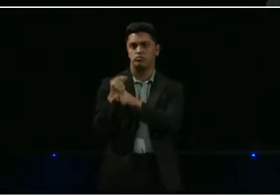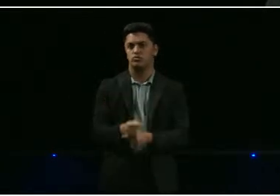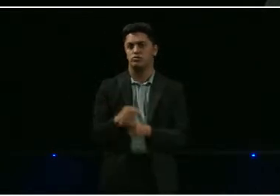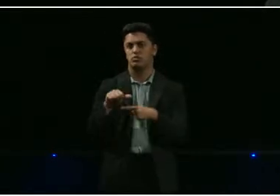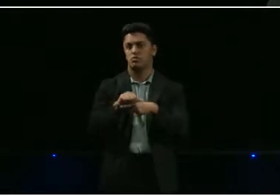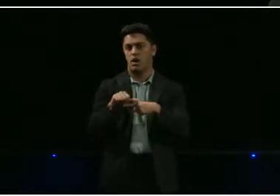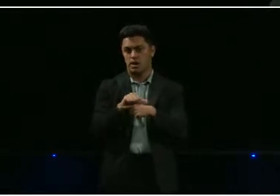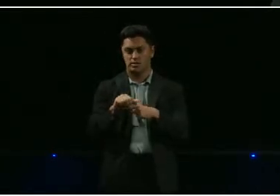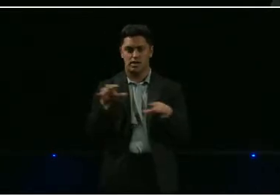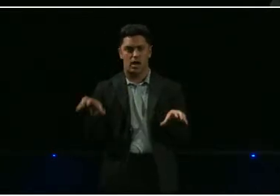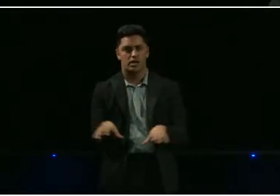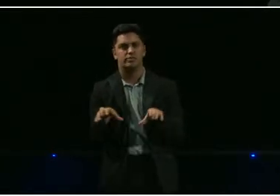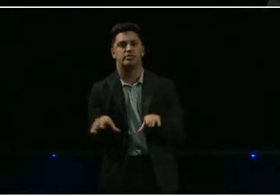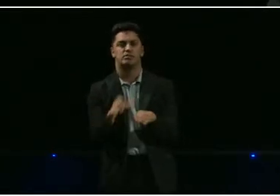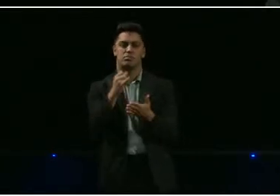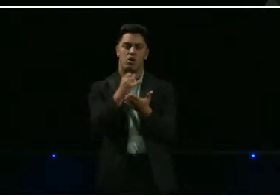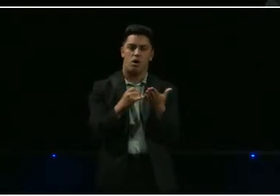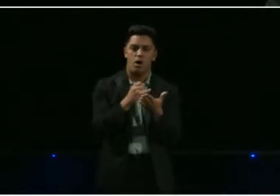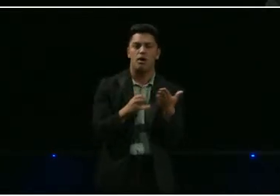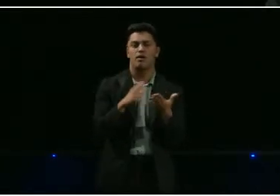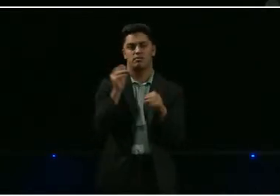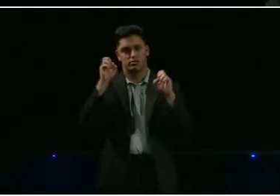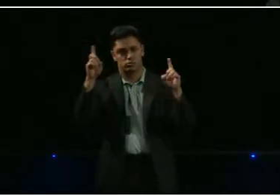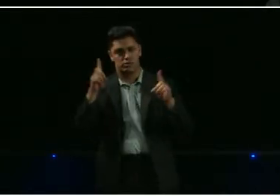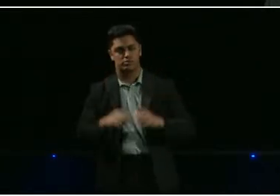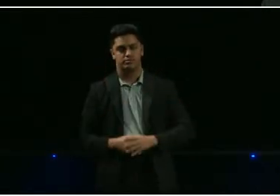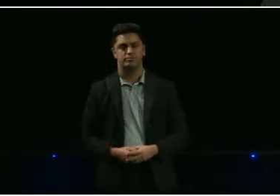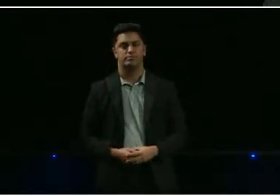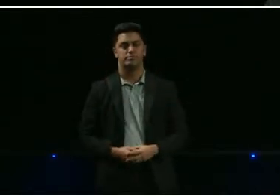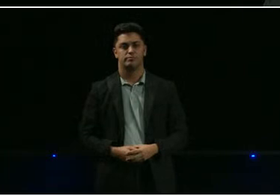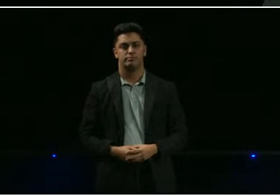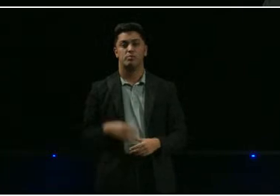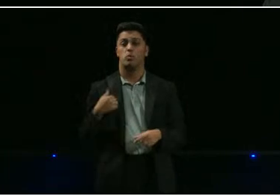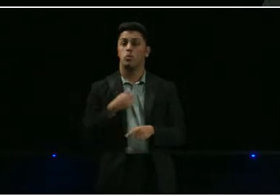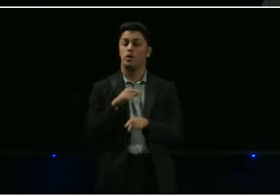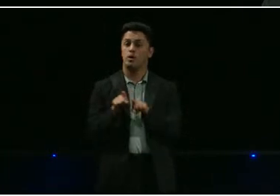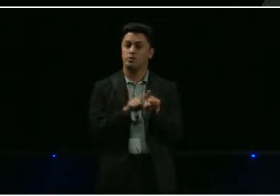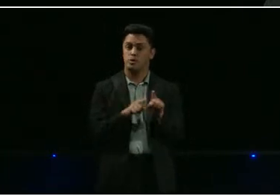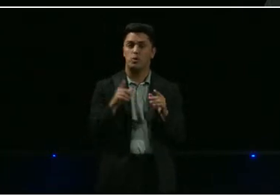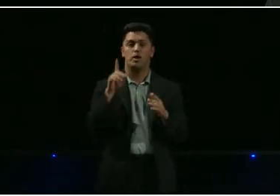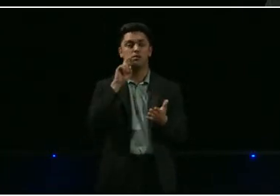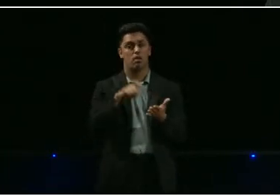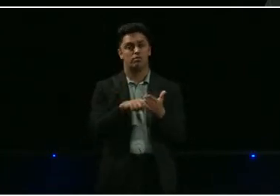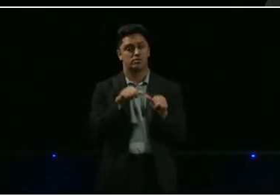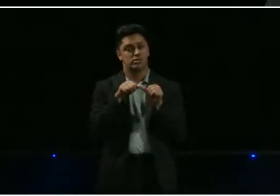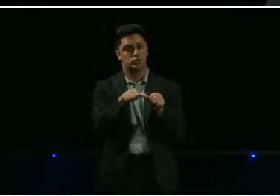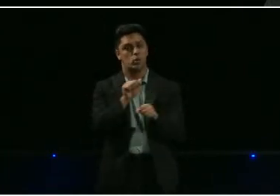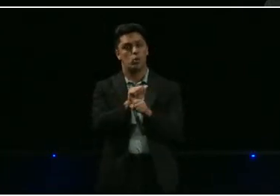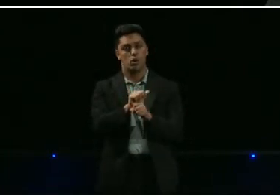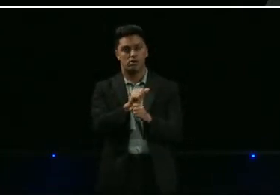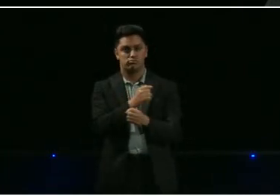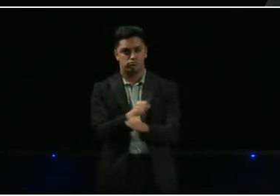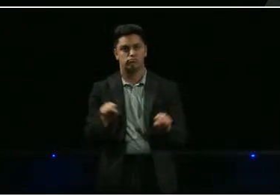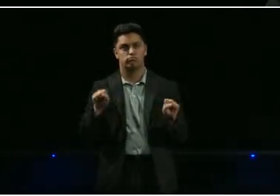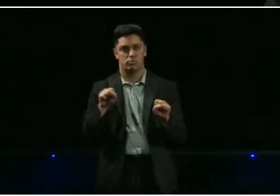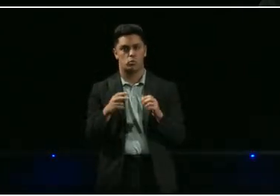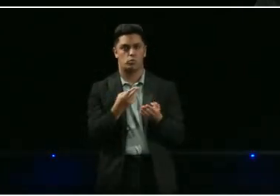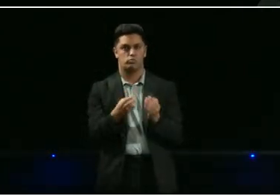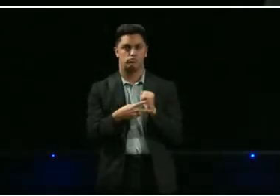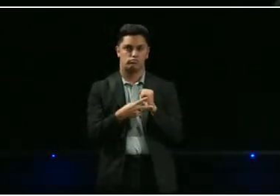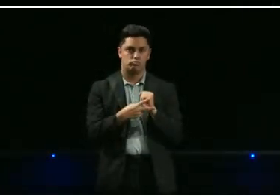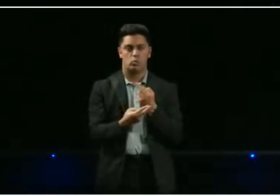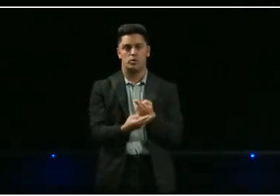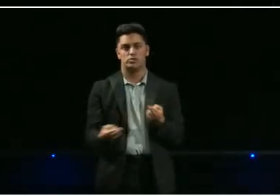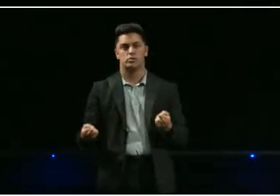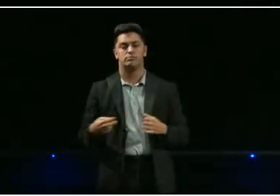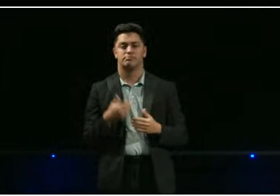practice, activism, art, and education. We also acknowledge their continued work to safeguard resources.